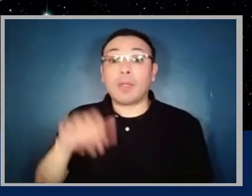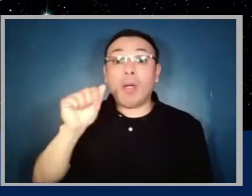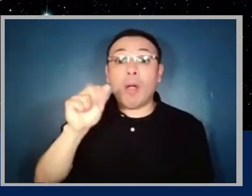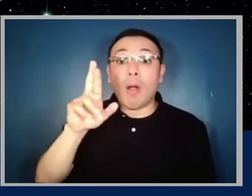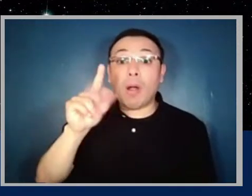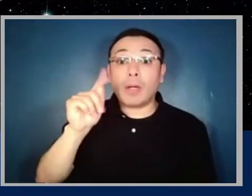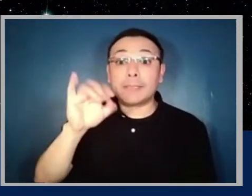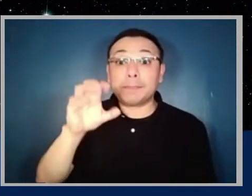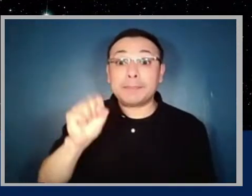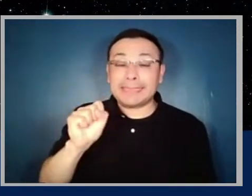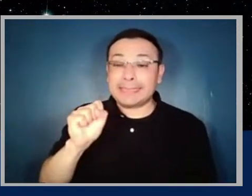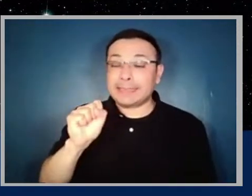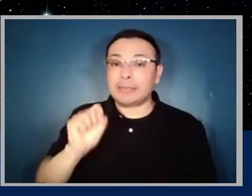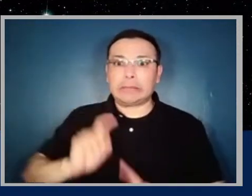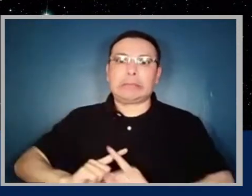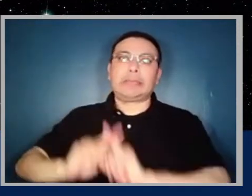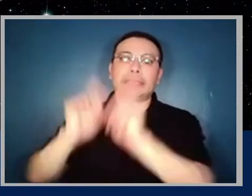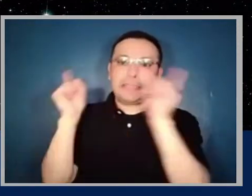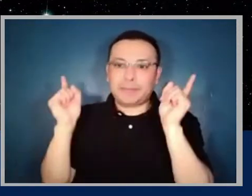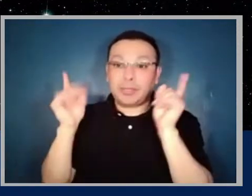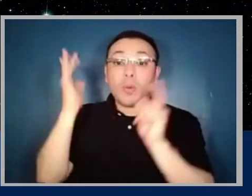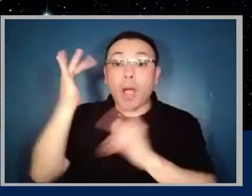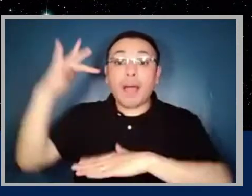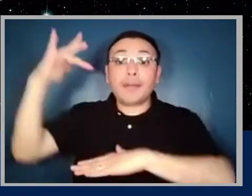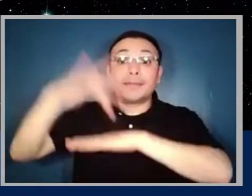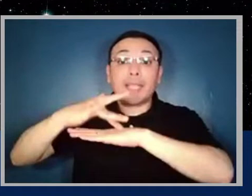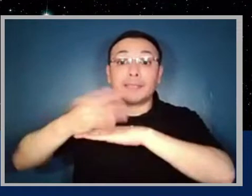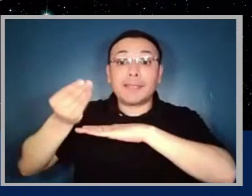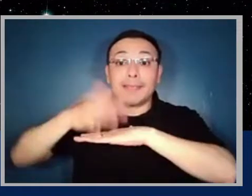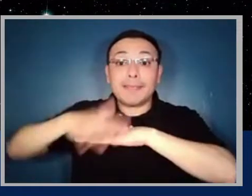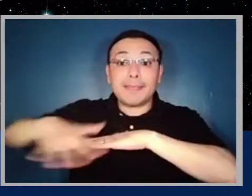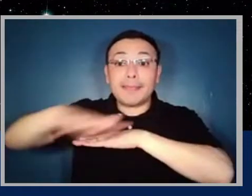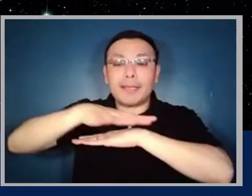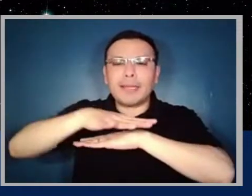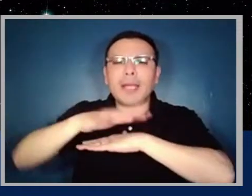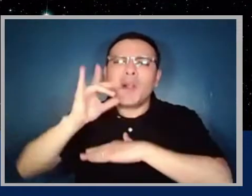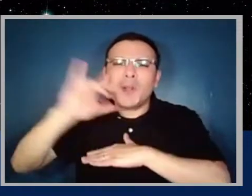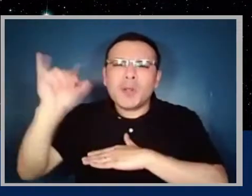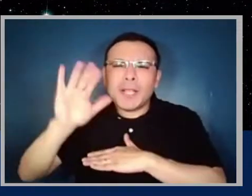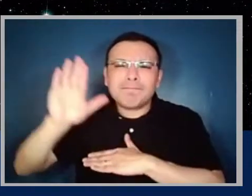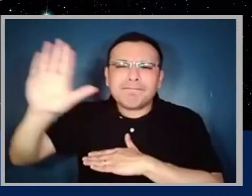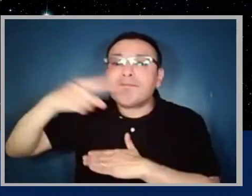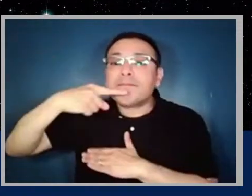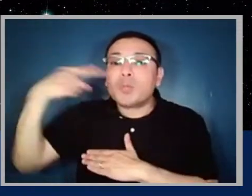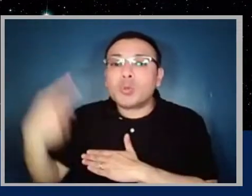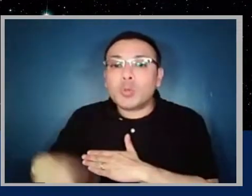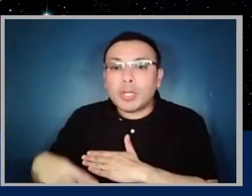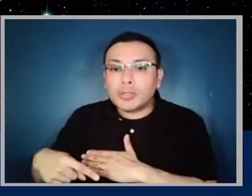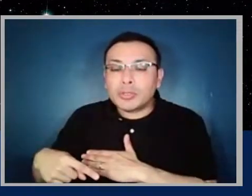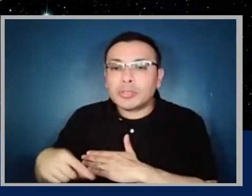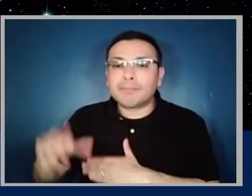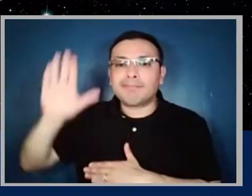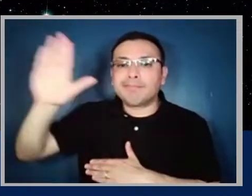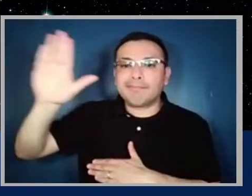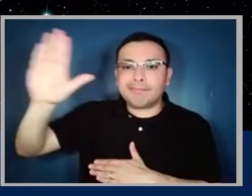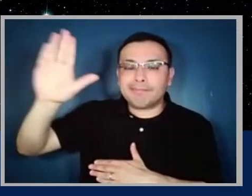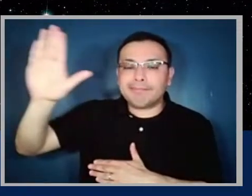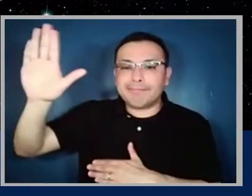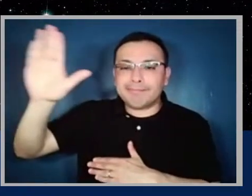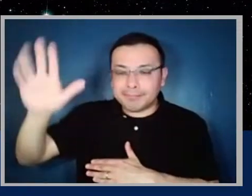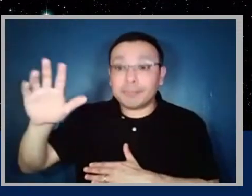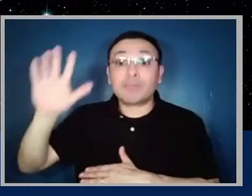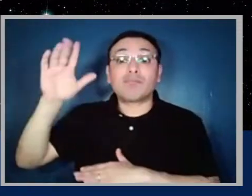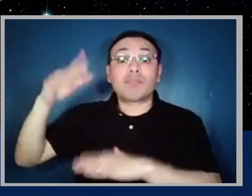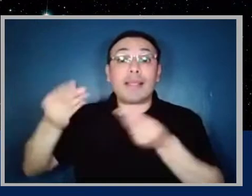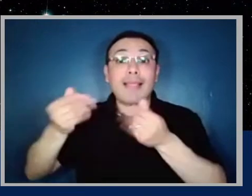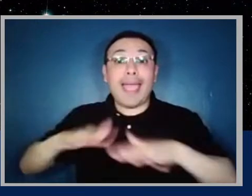on land, almost more similar to how a Soyuz capsule would land, because they also land on land. So their capsule